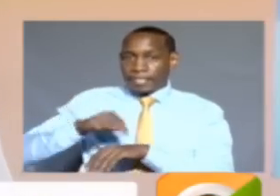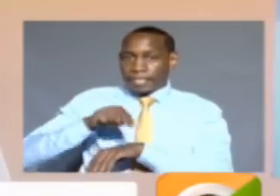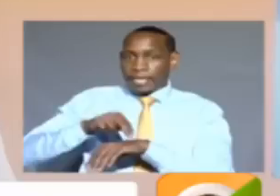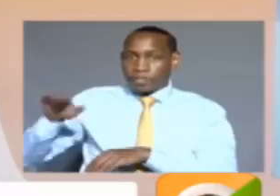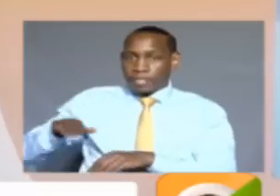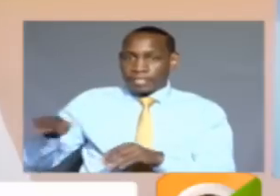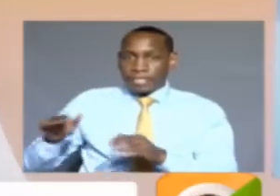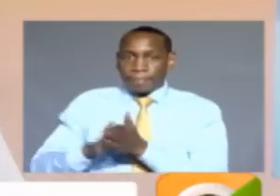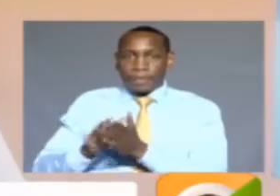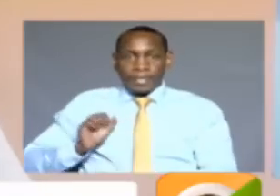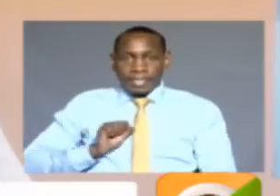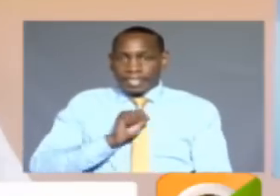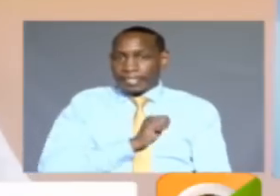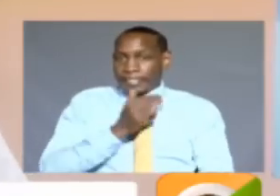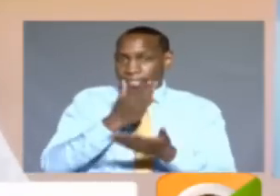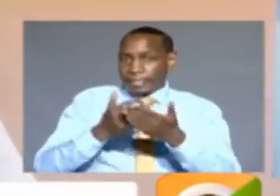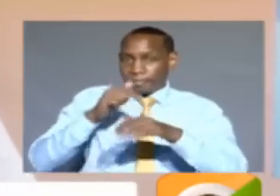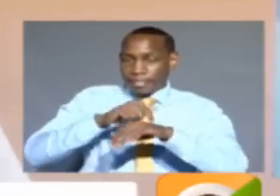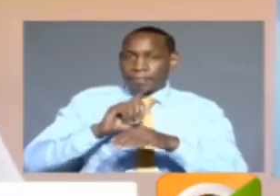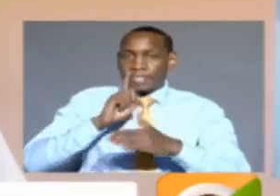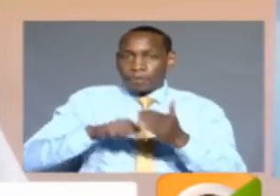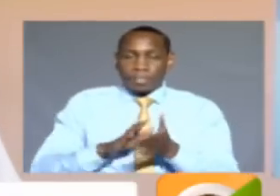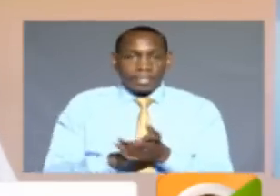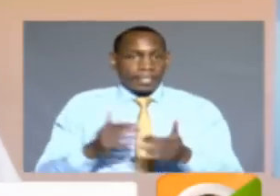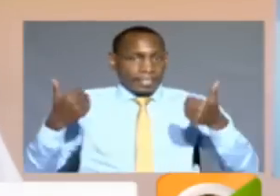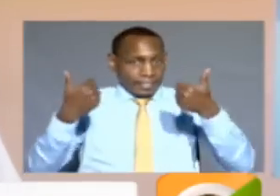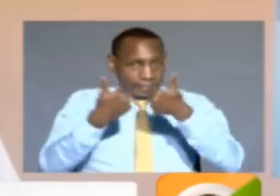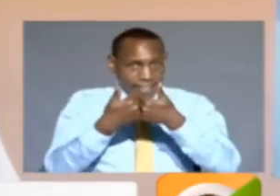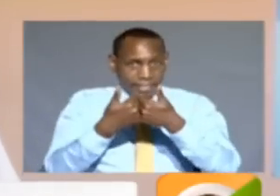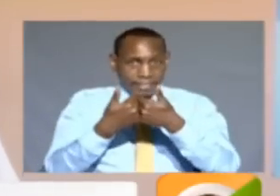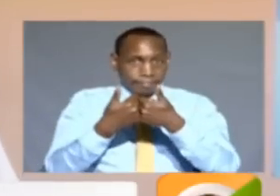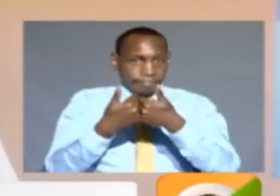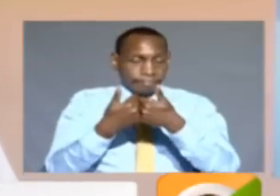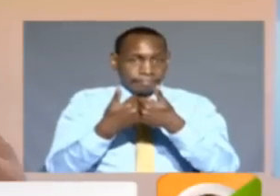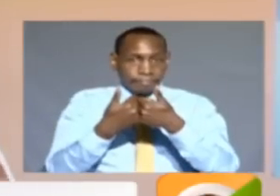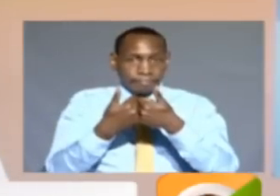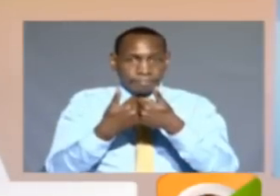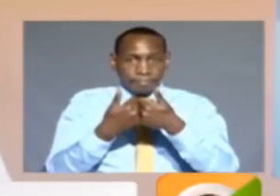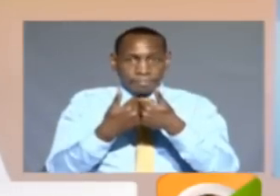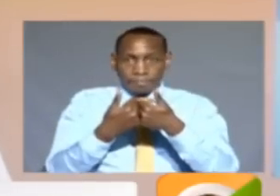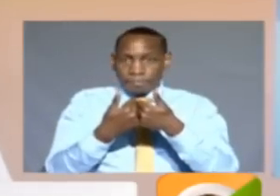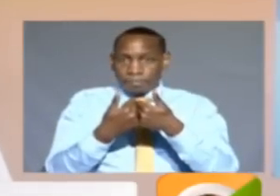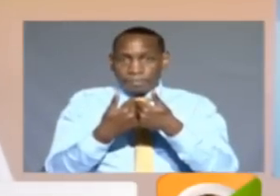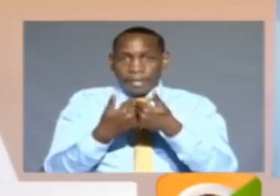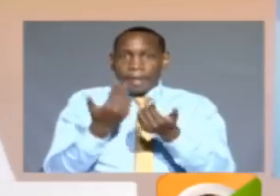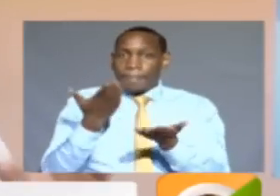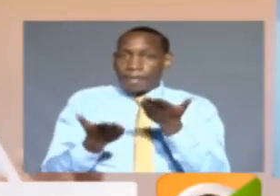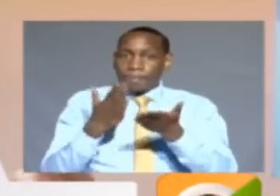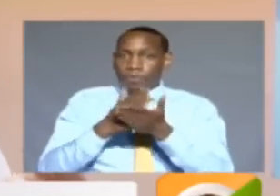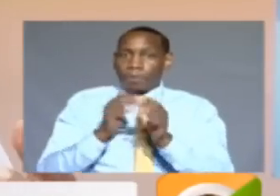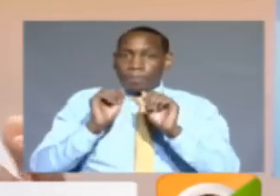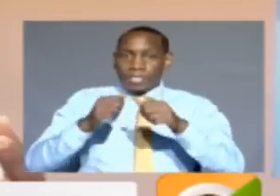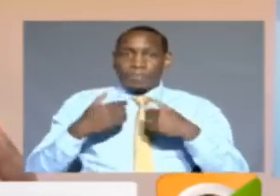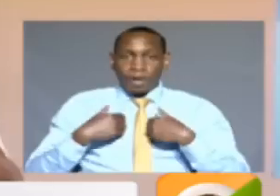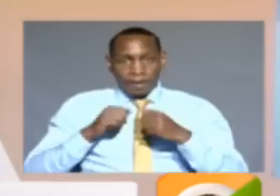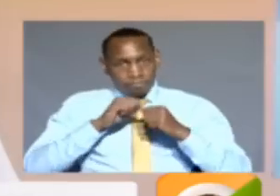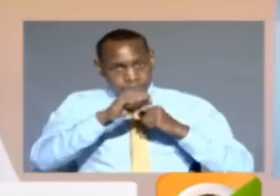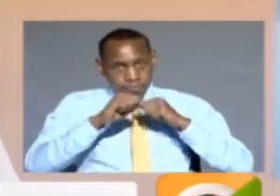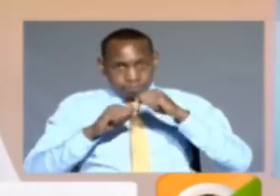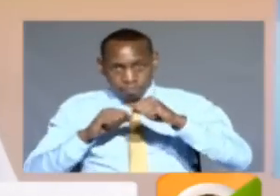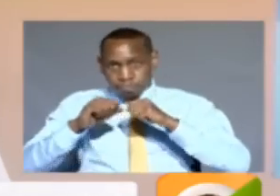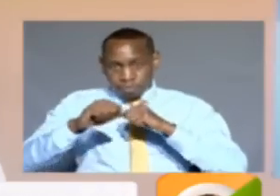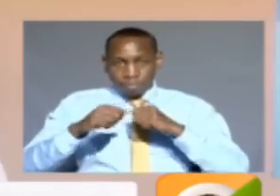Senate, sometimes speak of that contest as though in physical terms, like they can have a wrestling